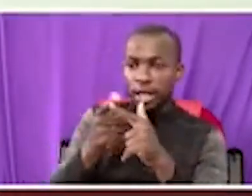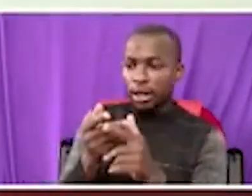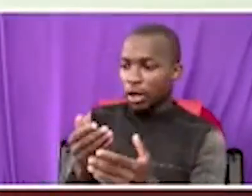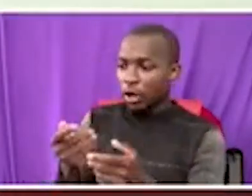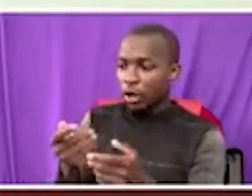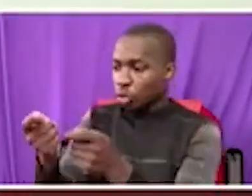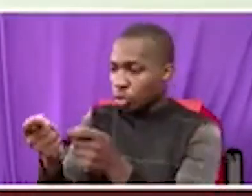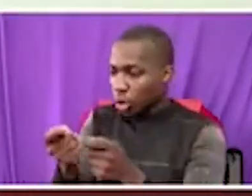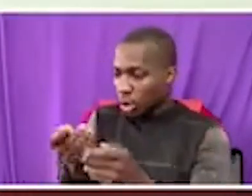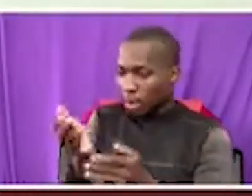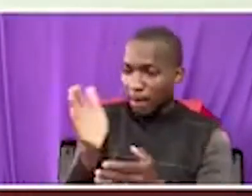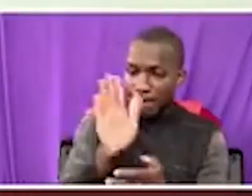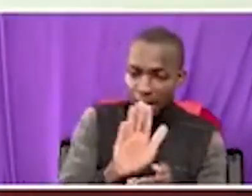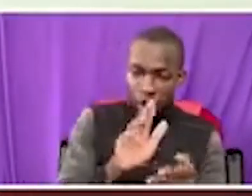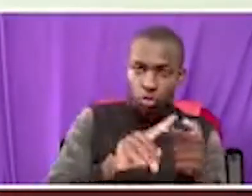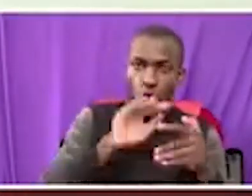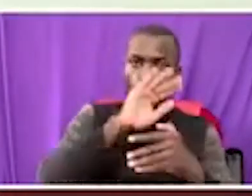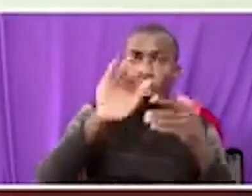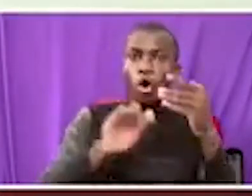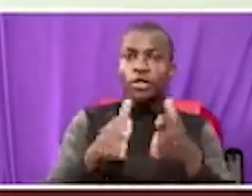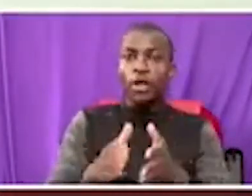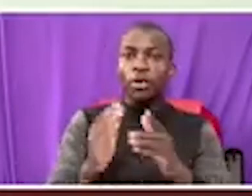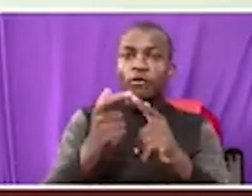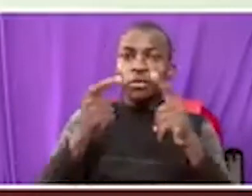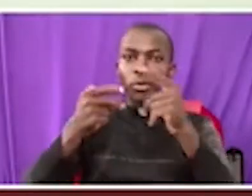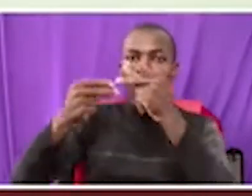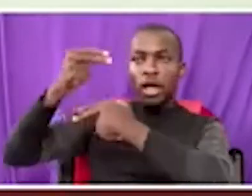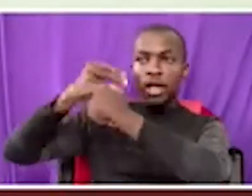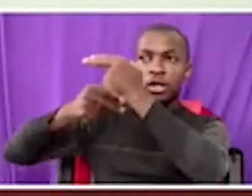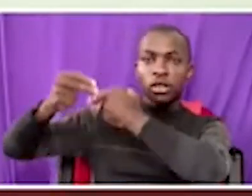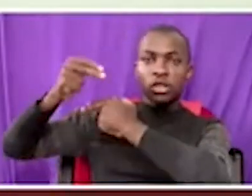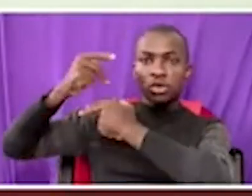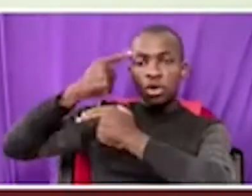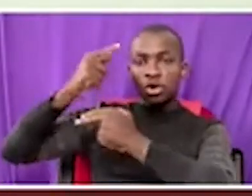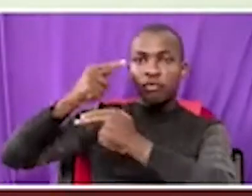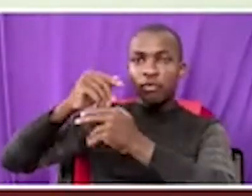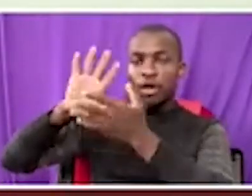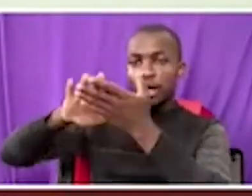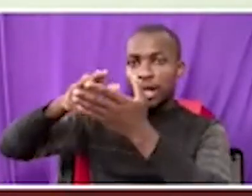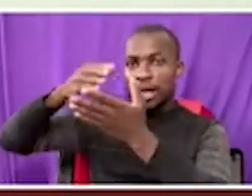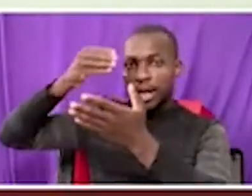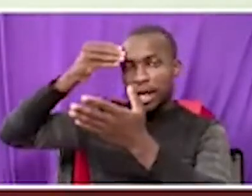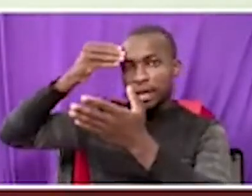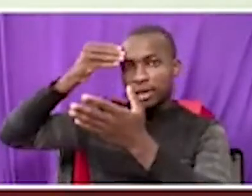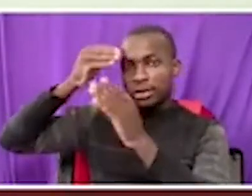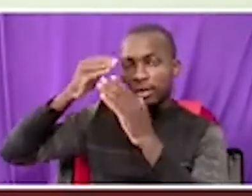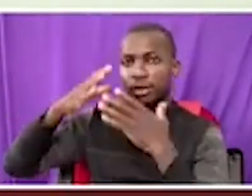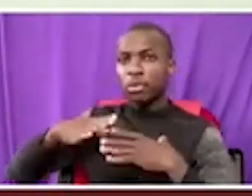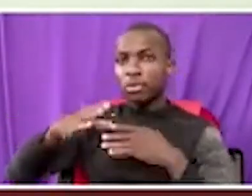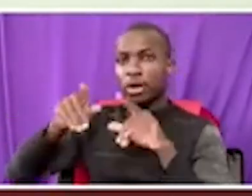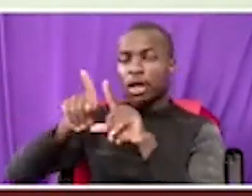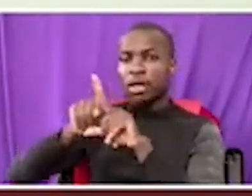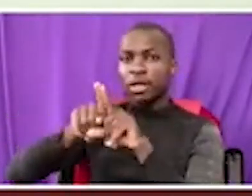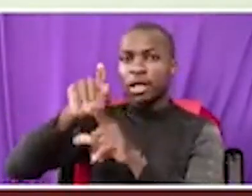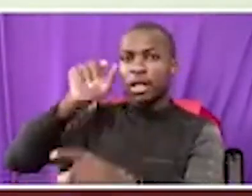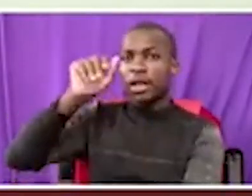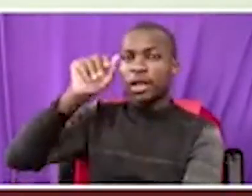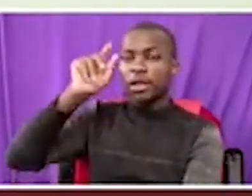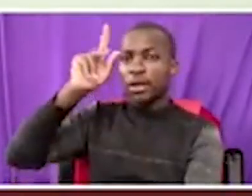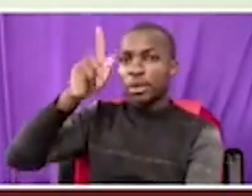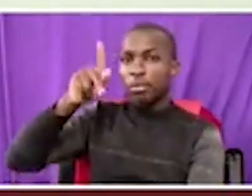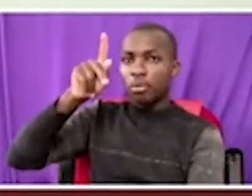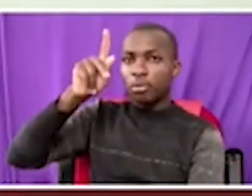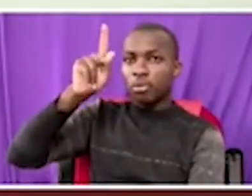all the way to the history of the early philosophers, such as Aristotle and Plato,